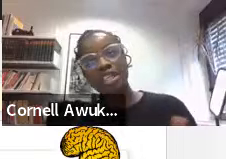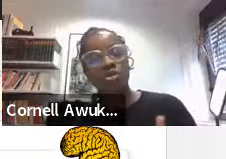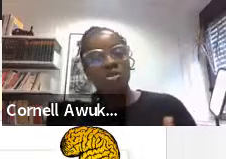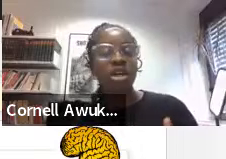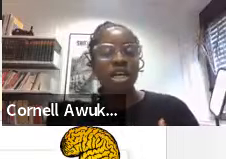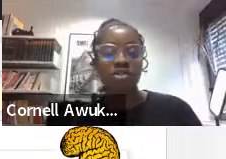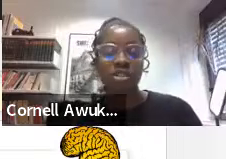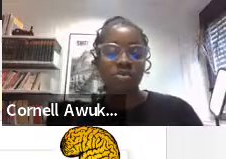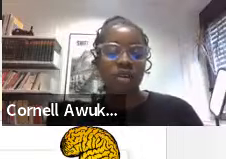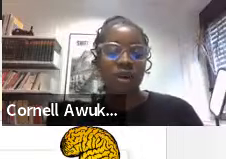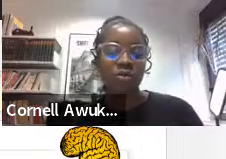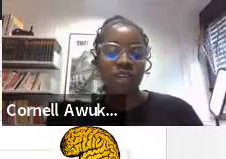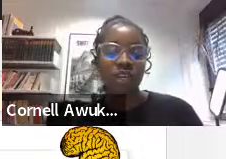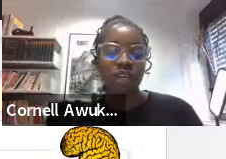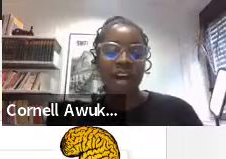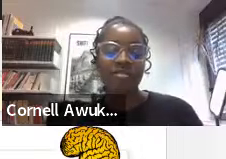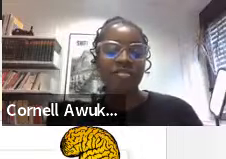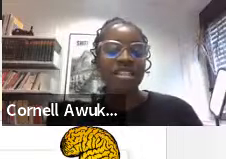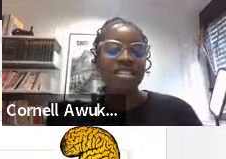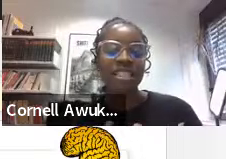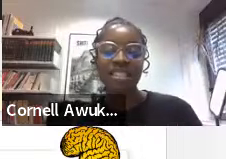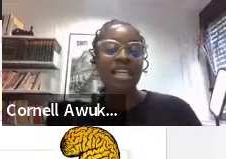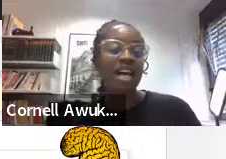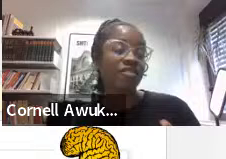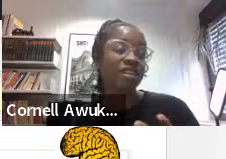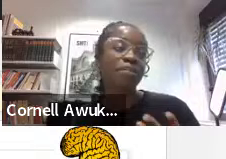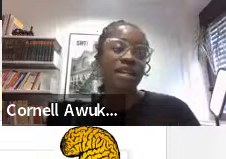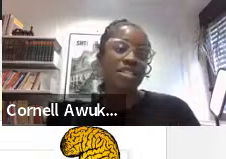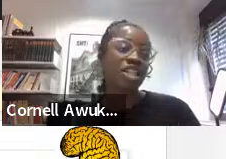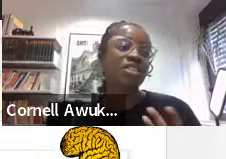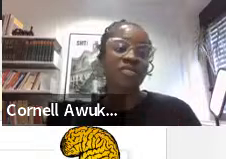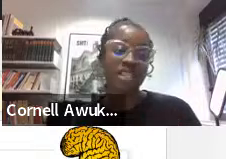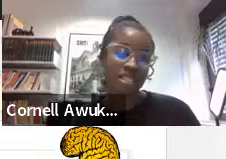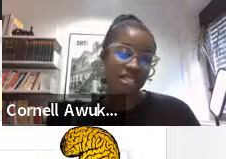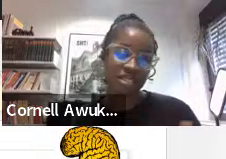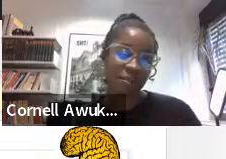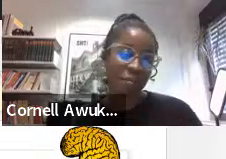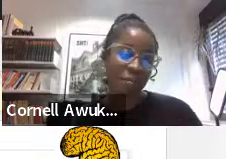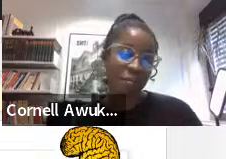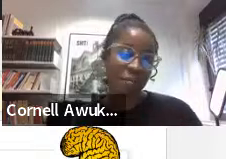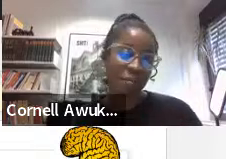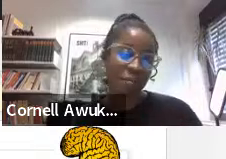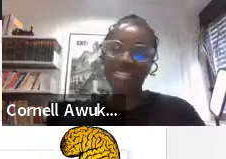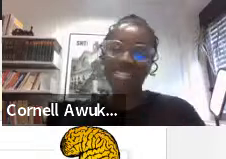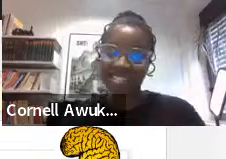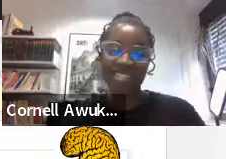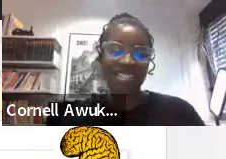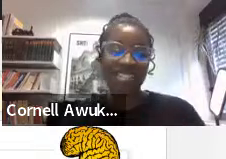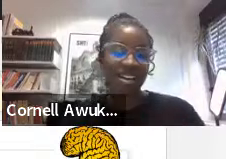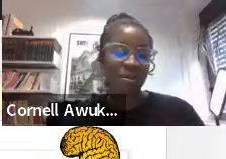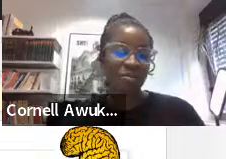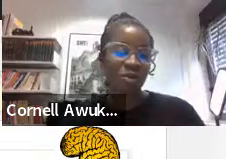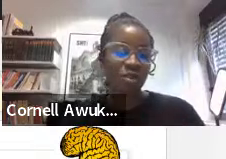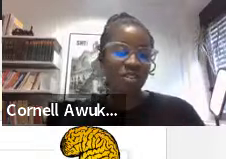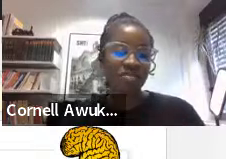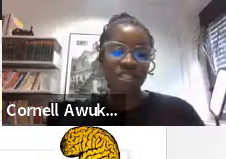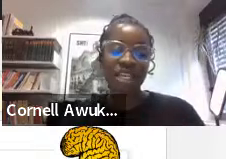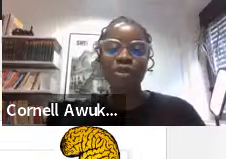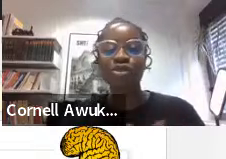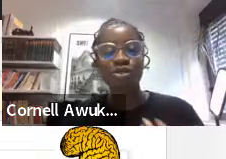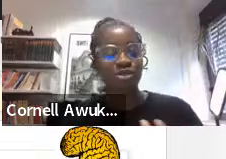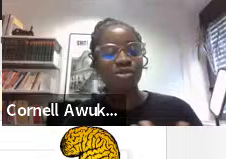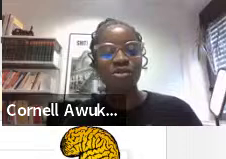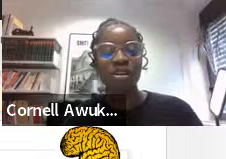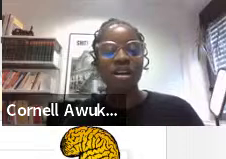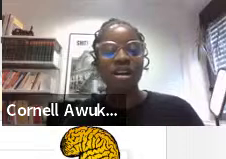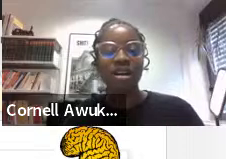from these 22 countries, we have 60 African partner universities. So that is what we've been able